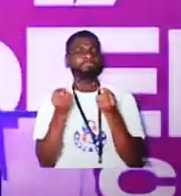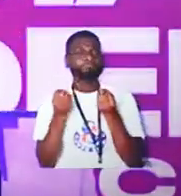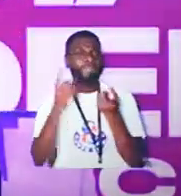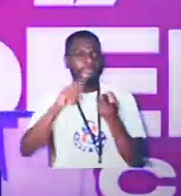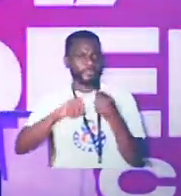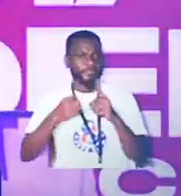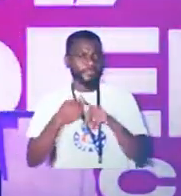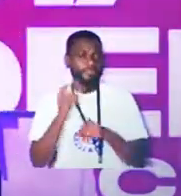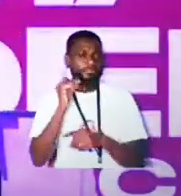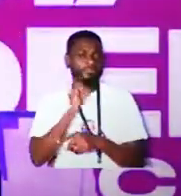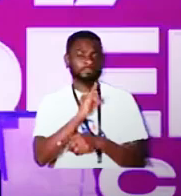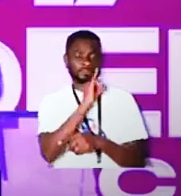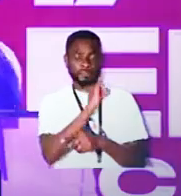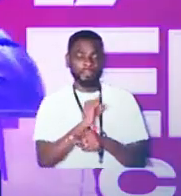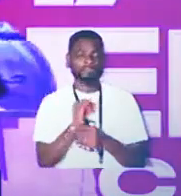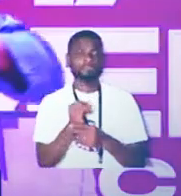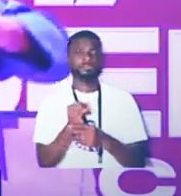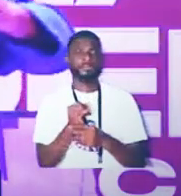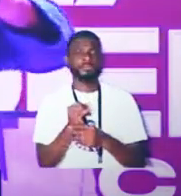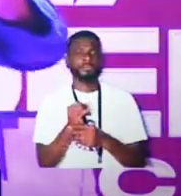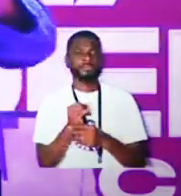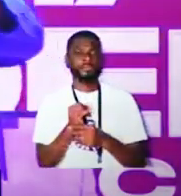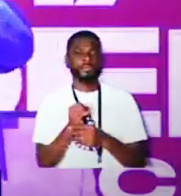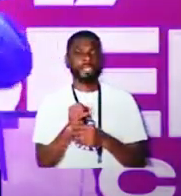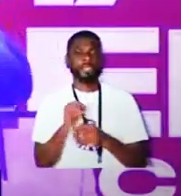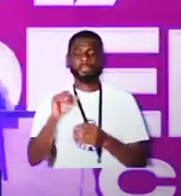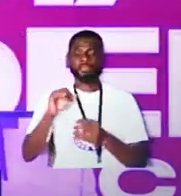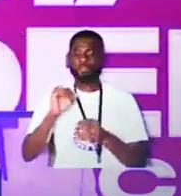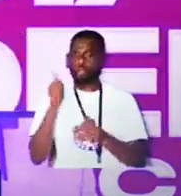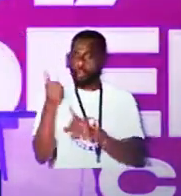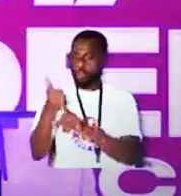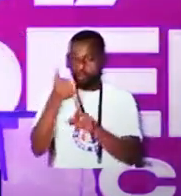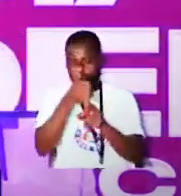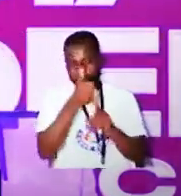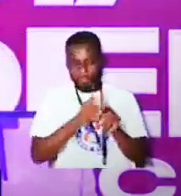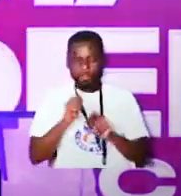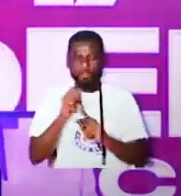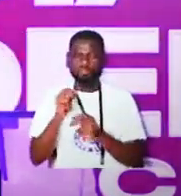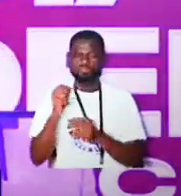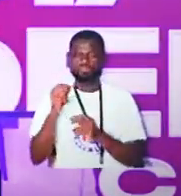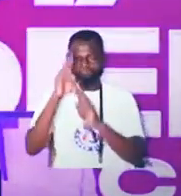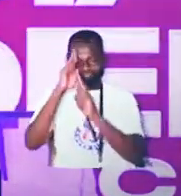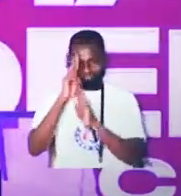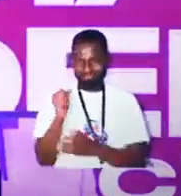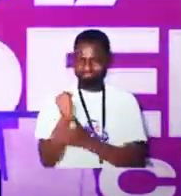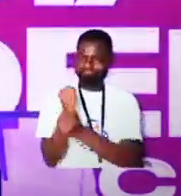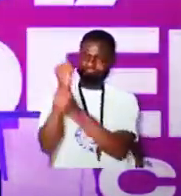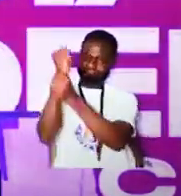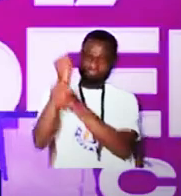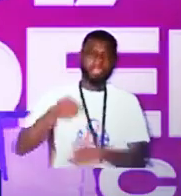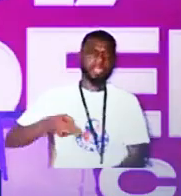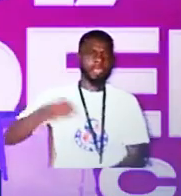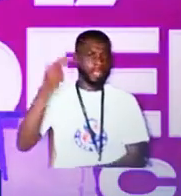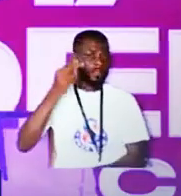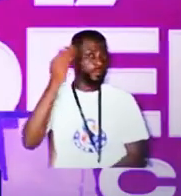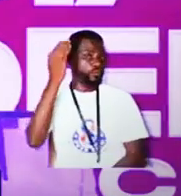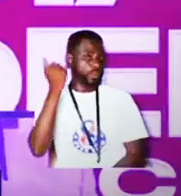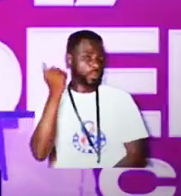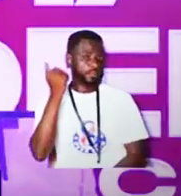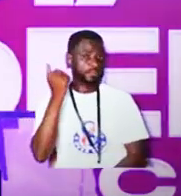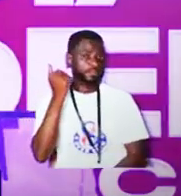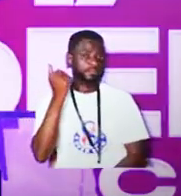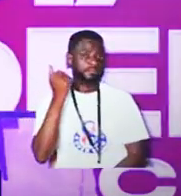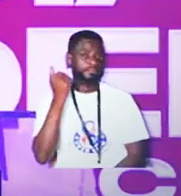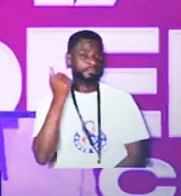He was preeminent among them, and his own countrymen, they held him in high esteem. Why? Shall